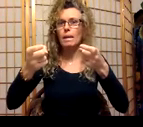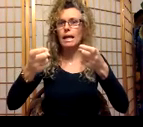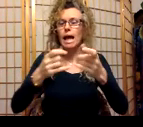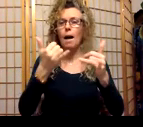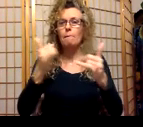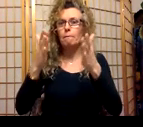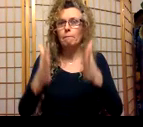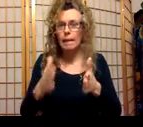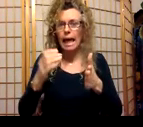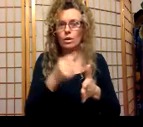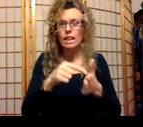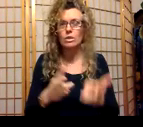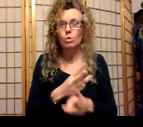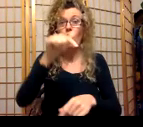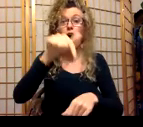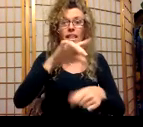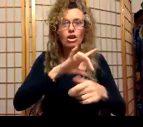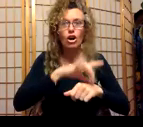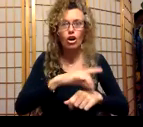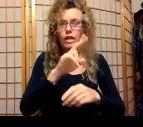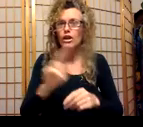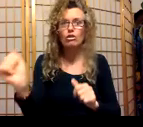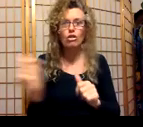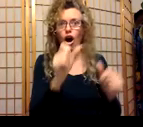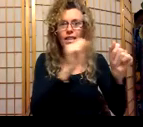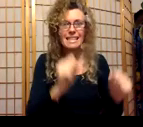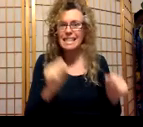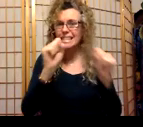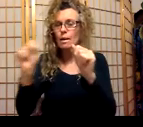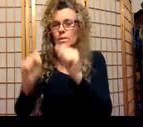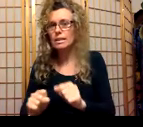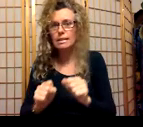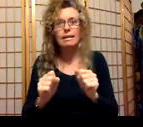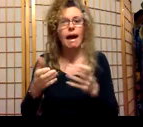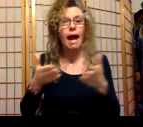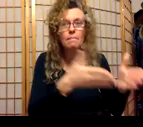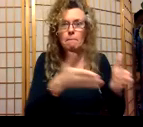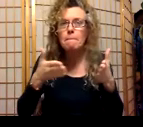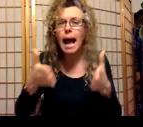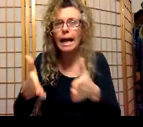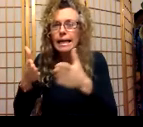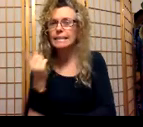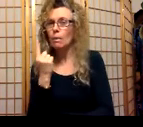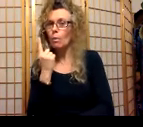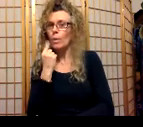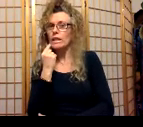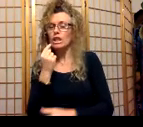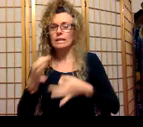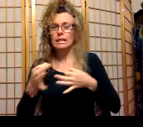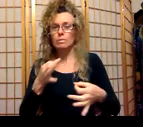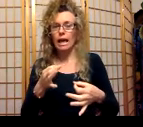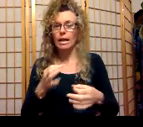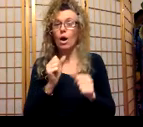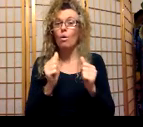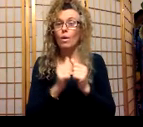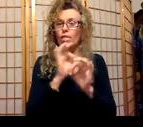On this earth, they use all these systems and mechanisms we just mentioned, the free states.